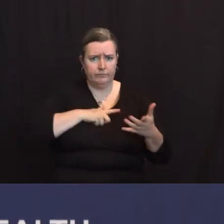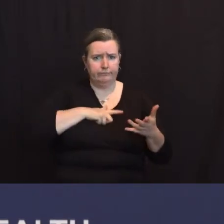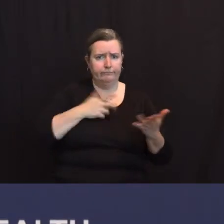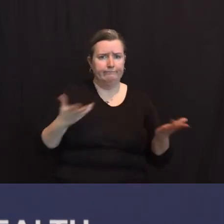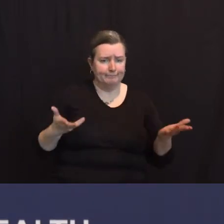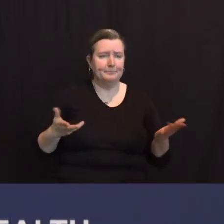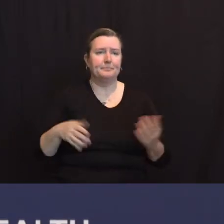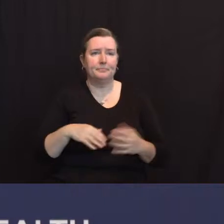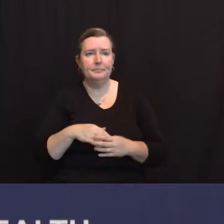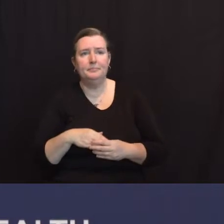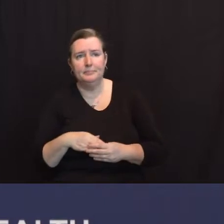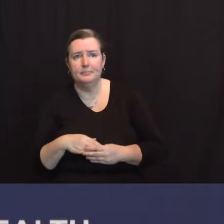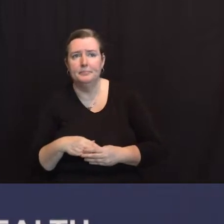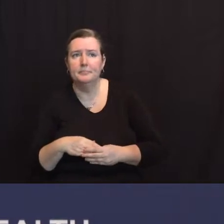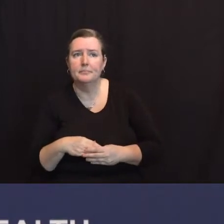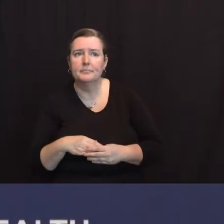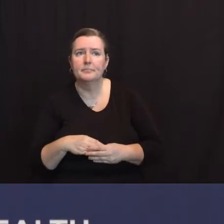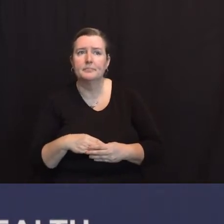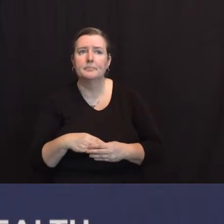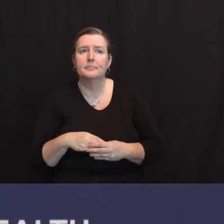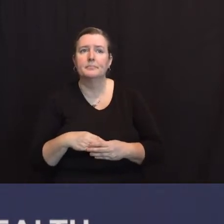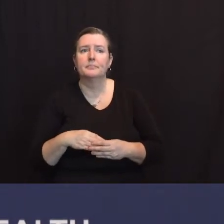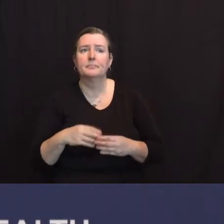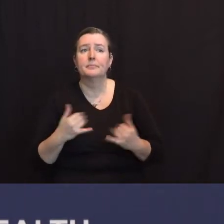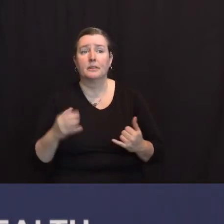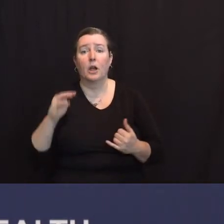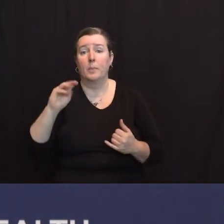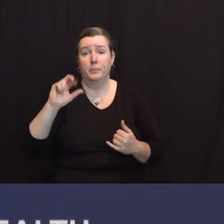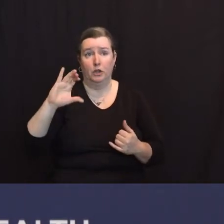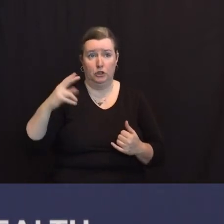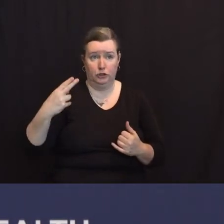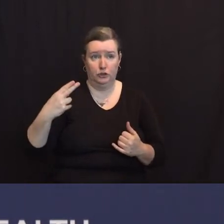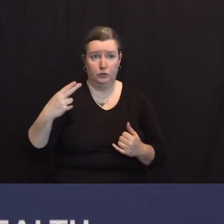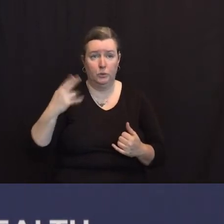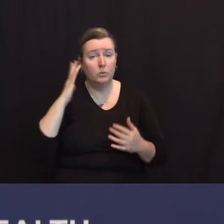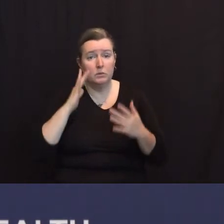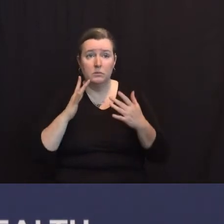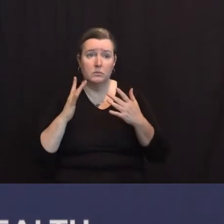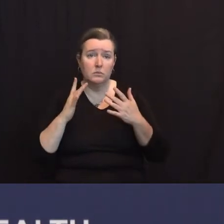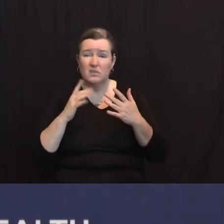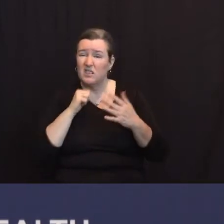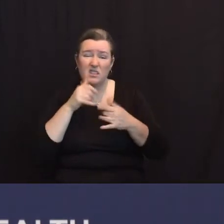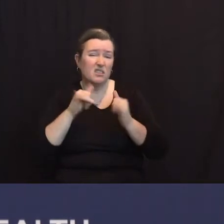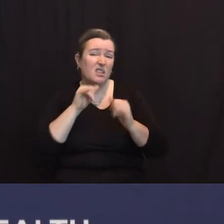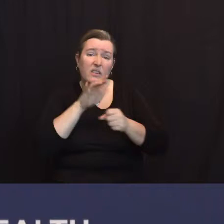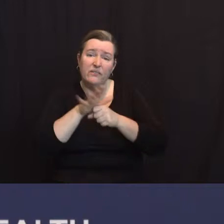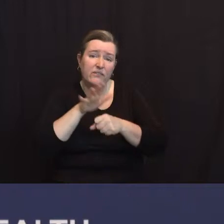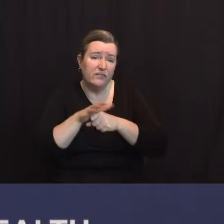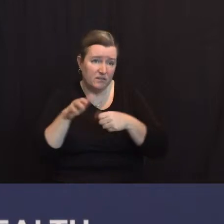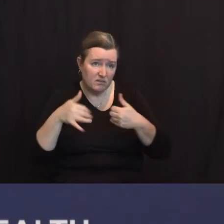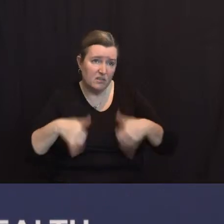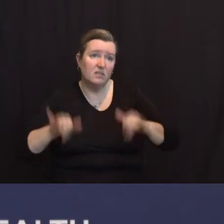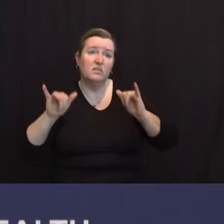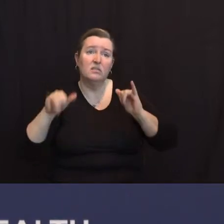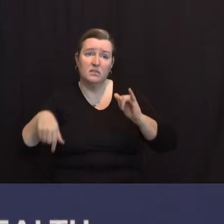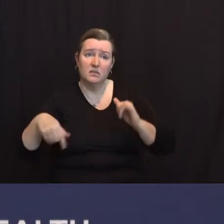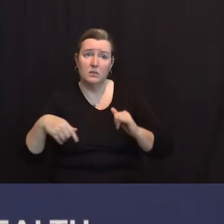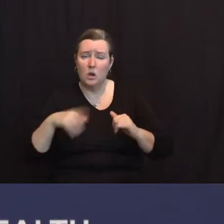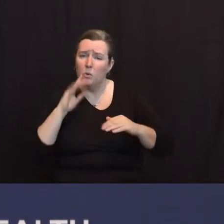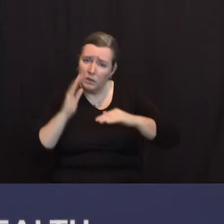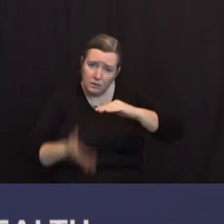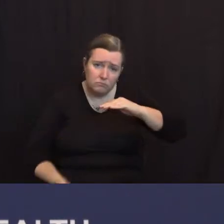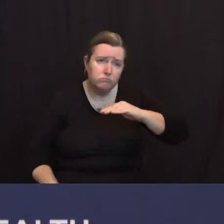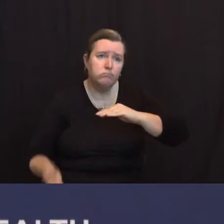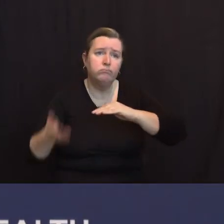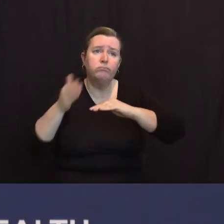be greatest in the month of March. Yeah. And then we're going to see a quantum change, assuming the feds